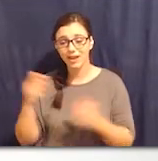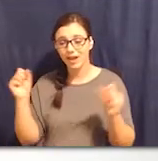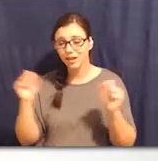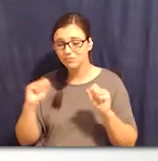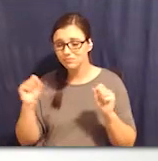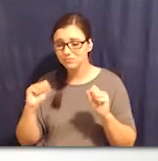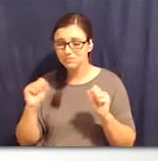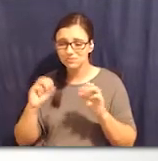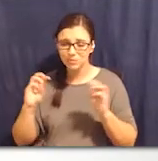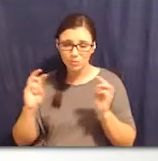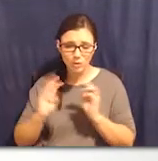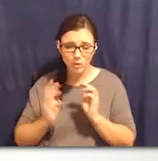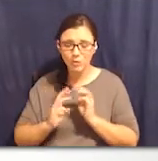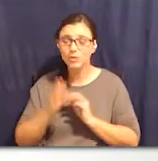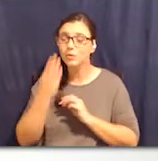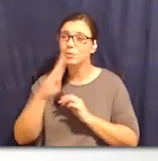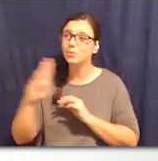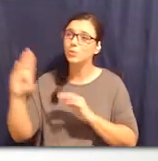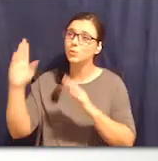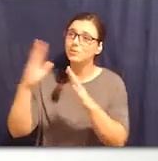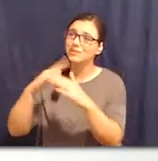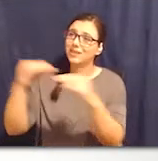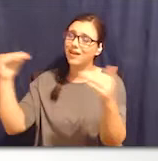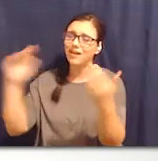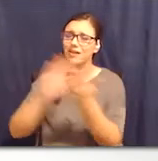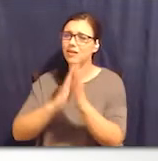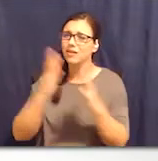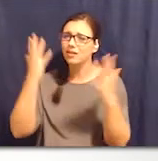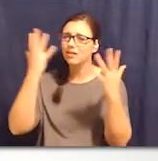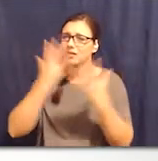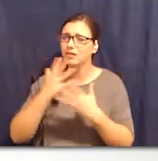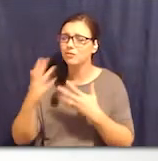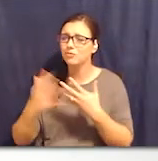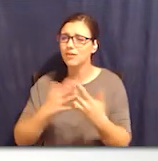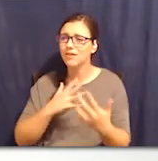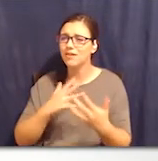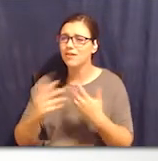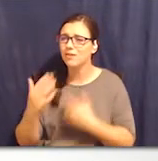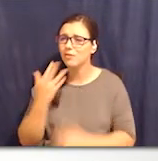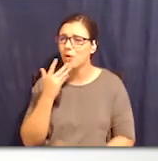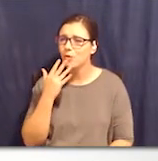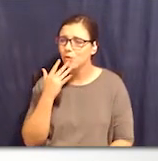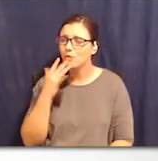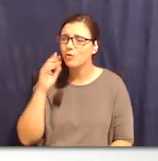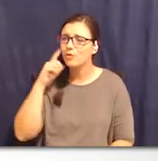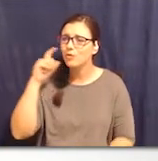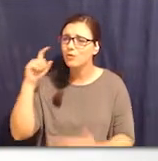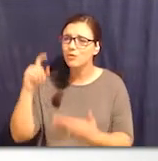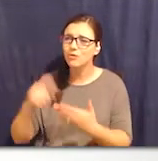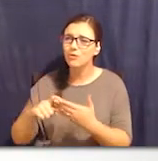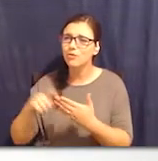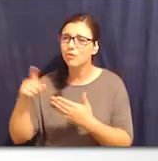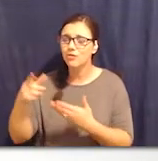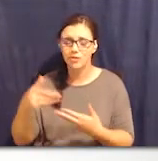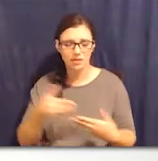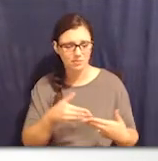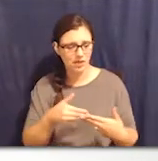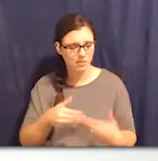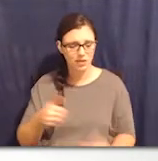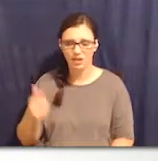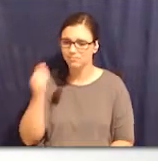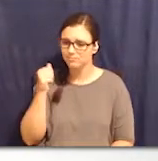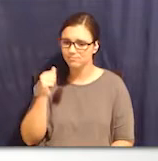One windy winter day, blue skies turn to gray.